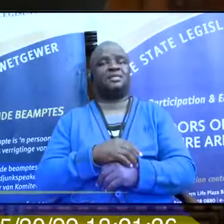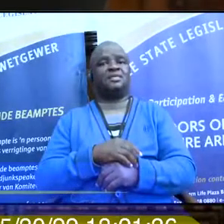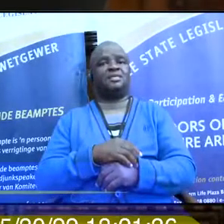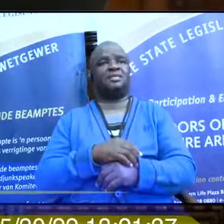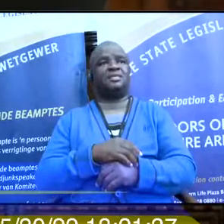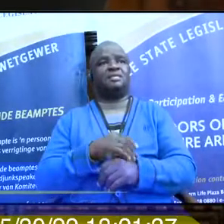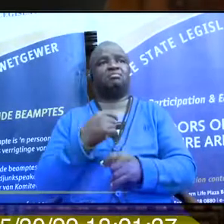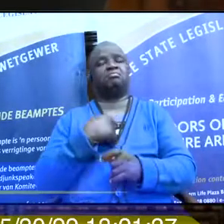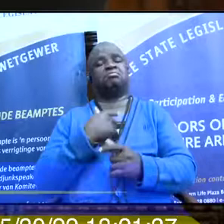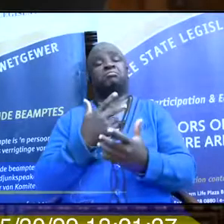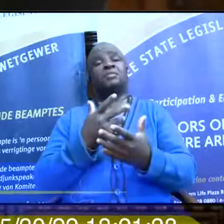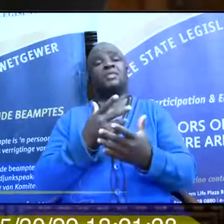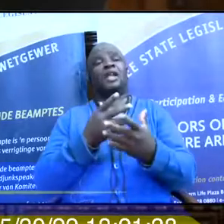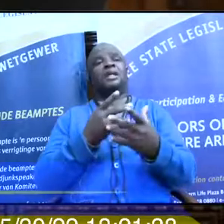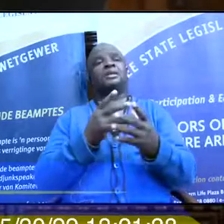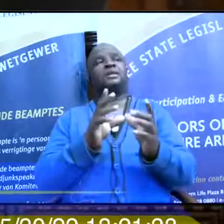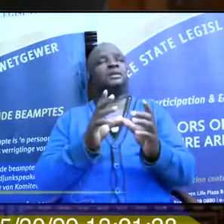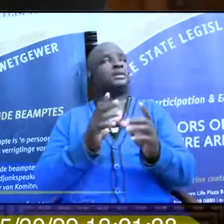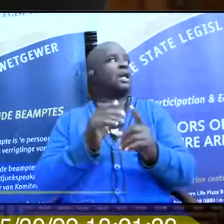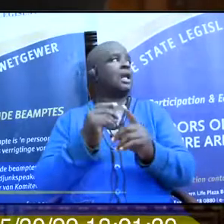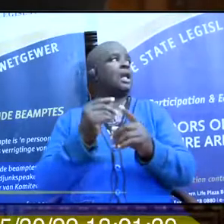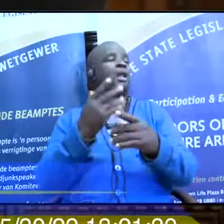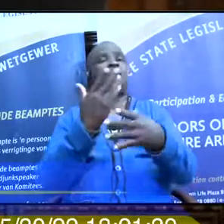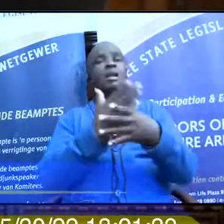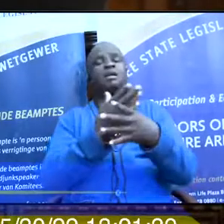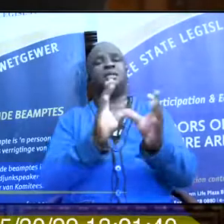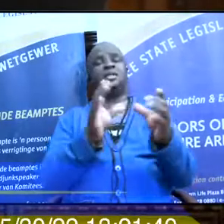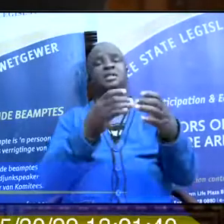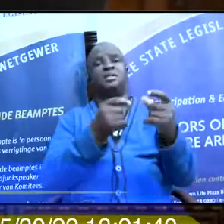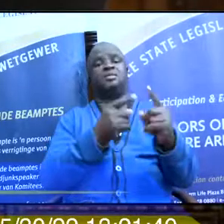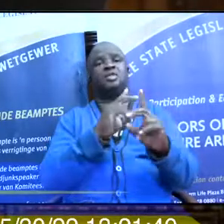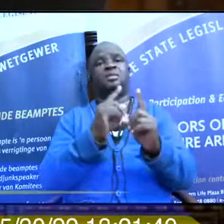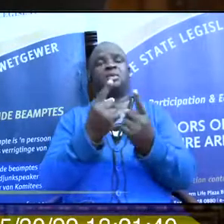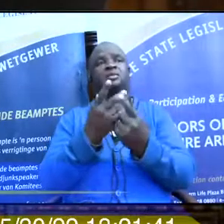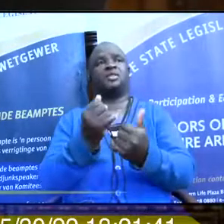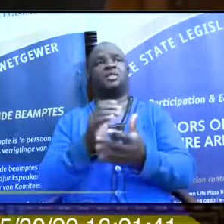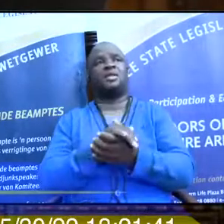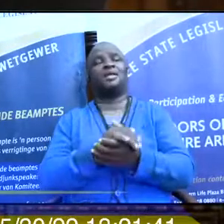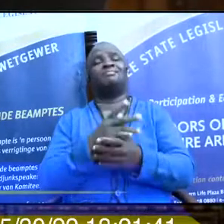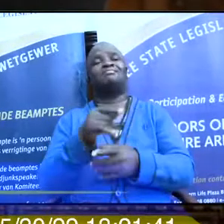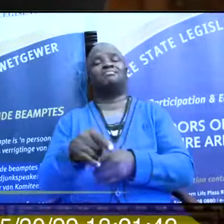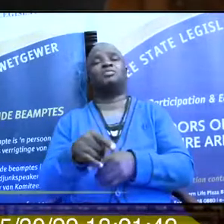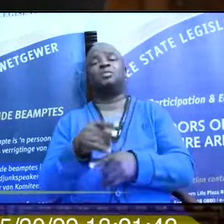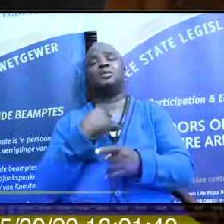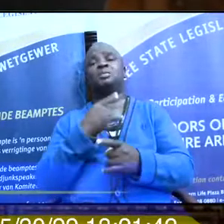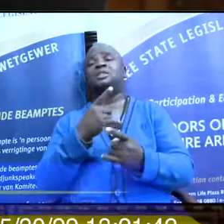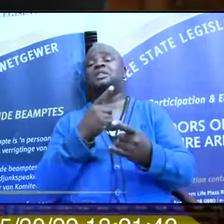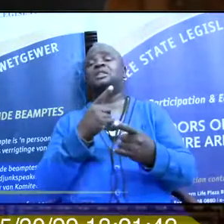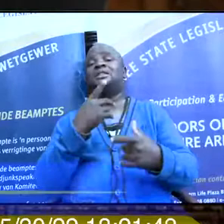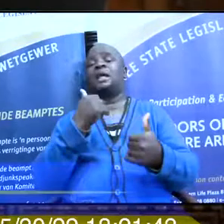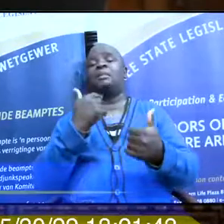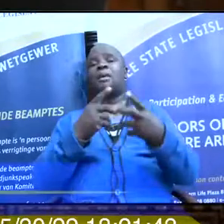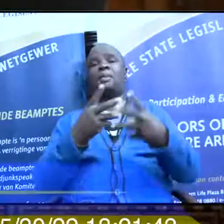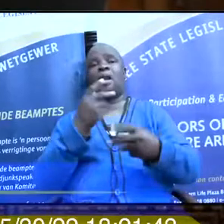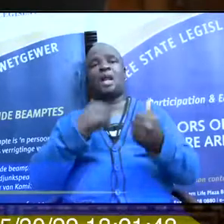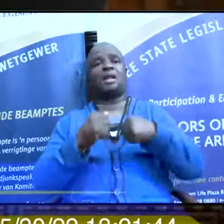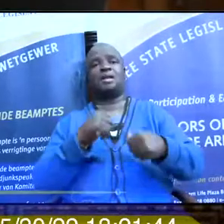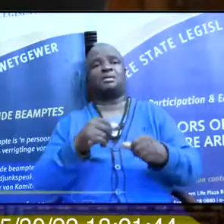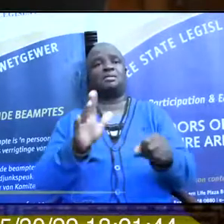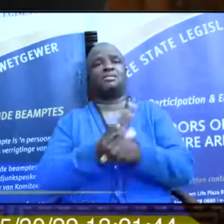labor section in our department it's a hollywood it's all actors